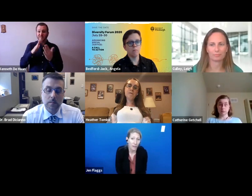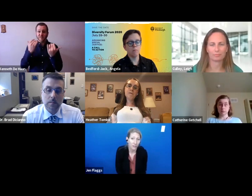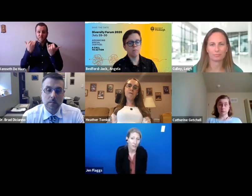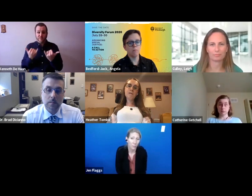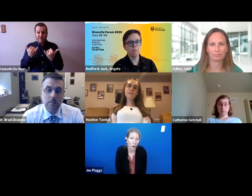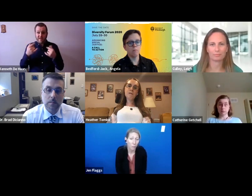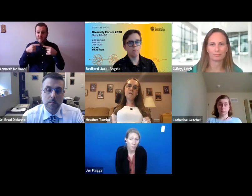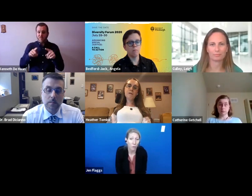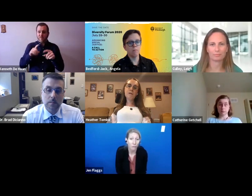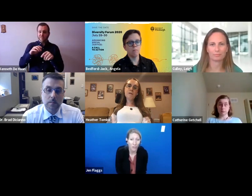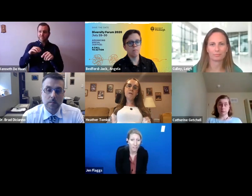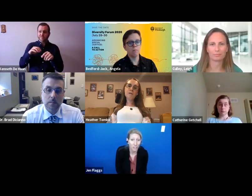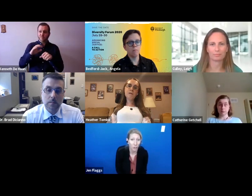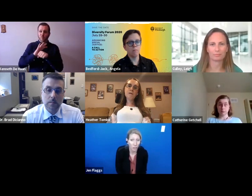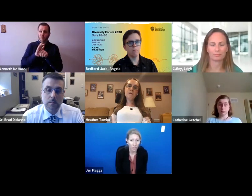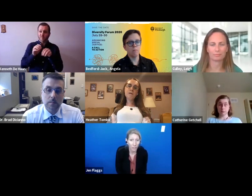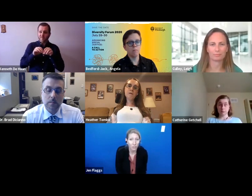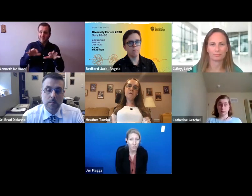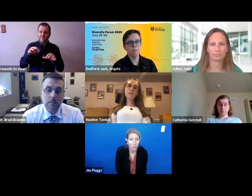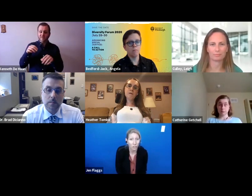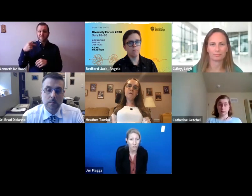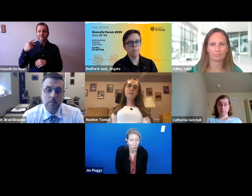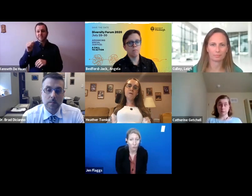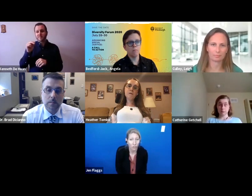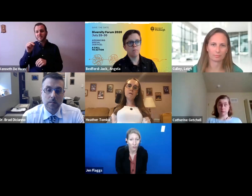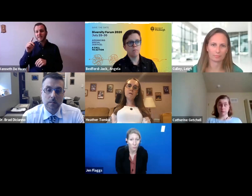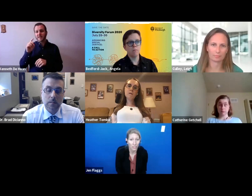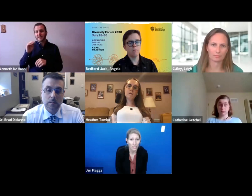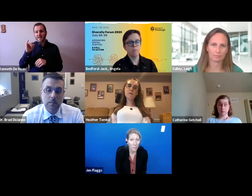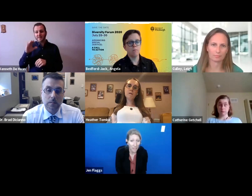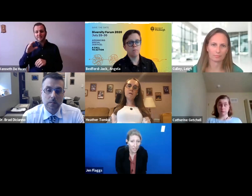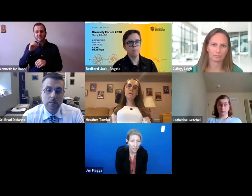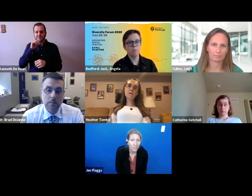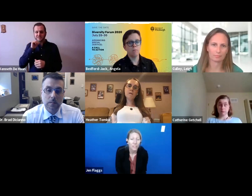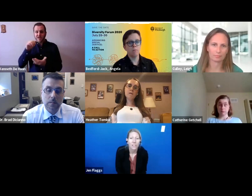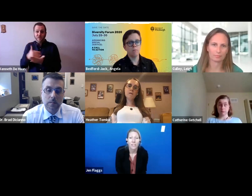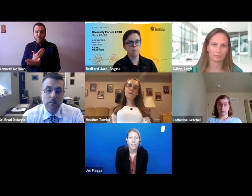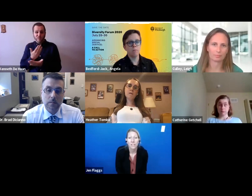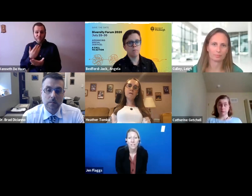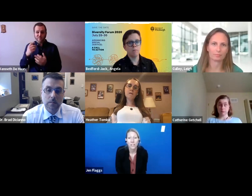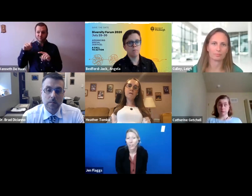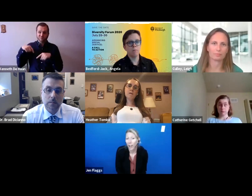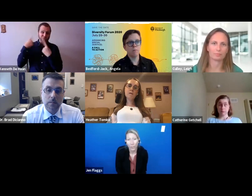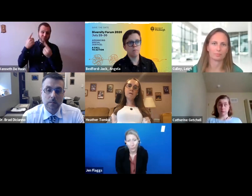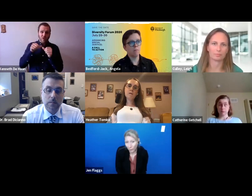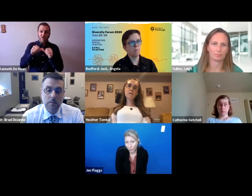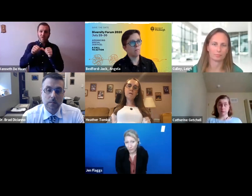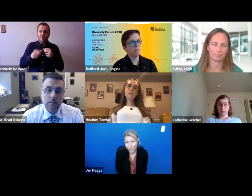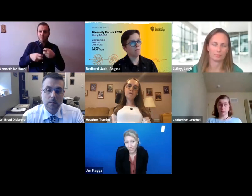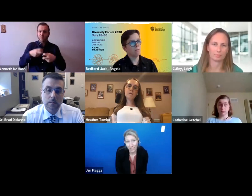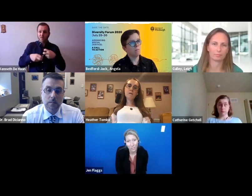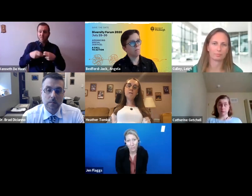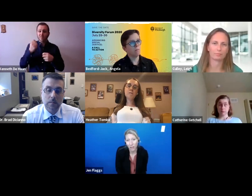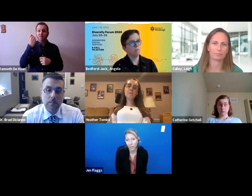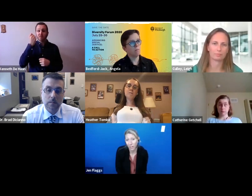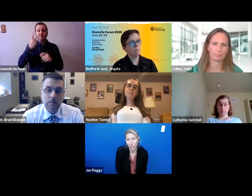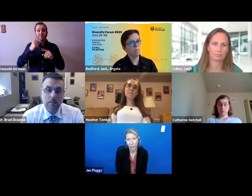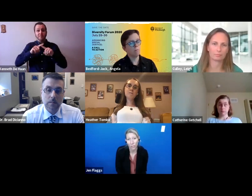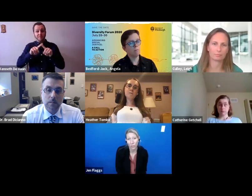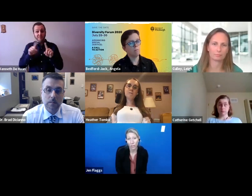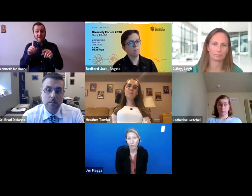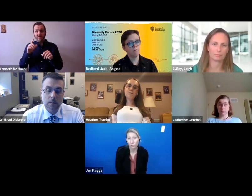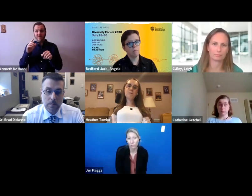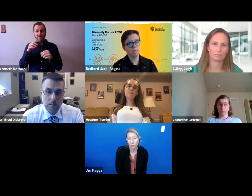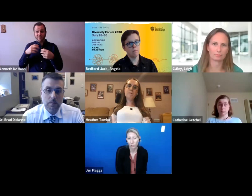is that the problem that we're facing currently during this coronavirus pandemic is not new. This has been on an